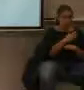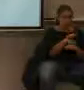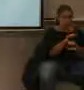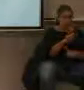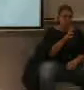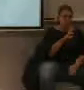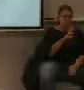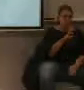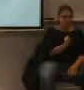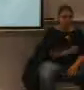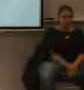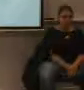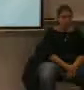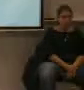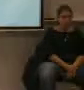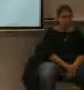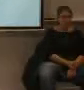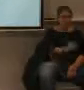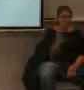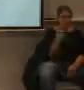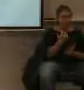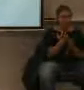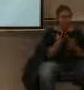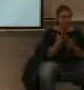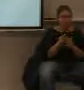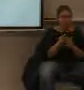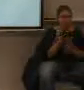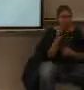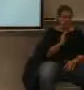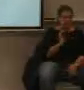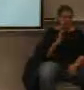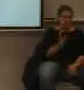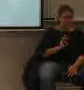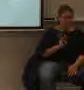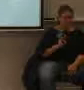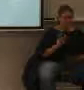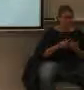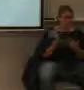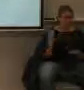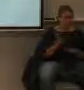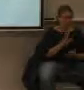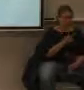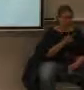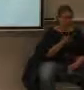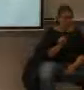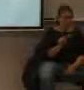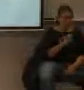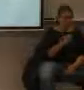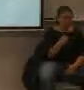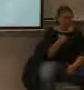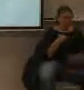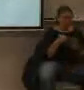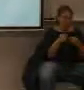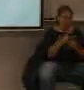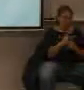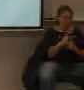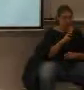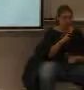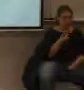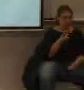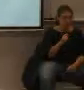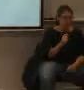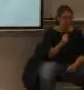crops. And because there's a lot of benefits to reducing weeds and having more productive